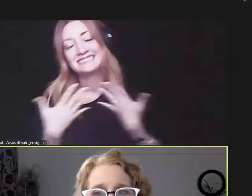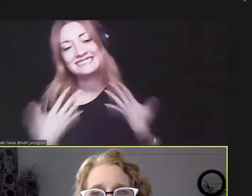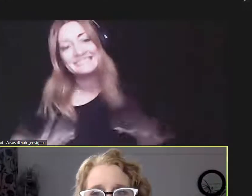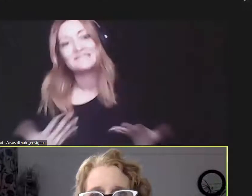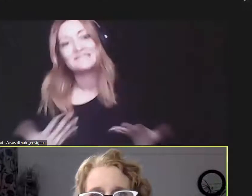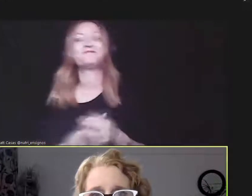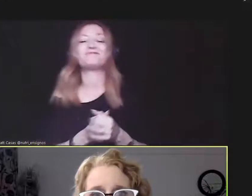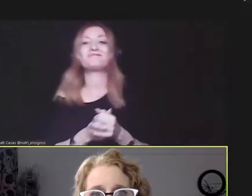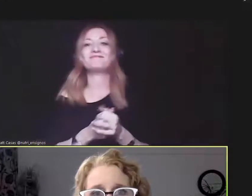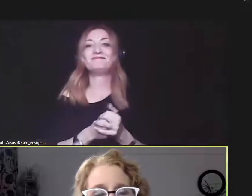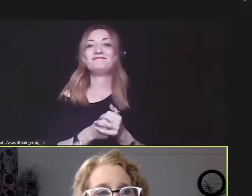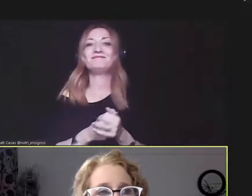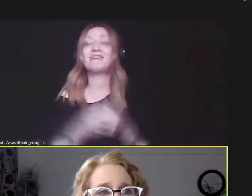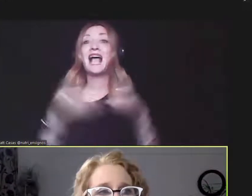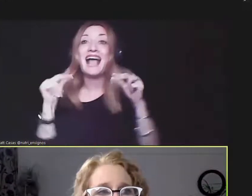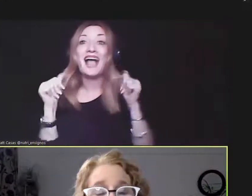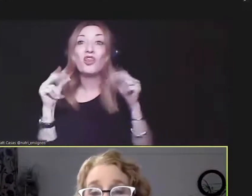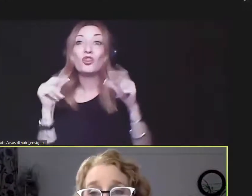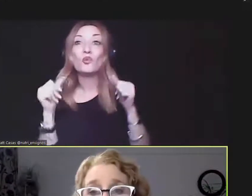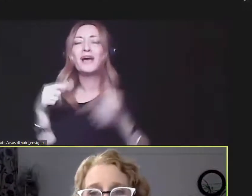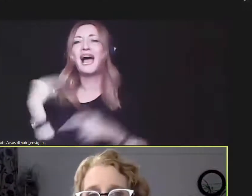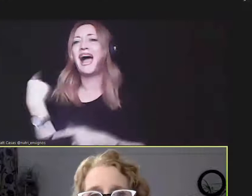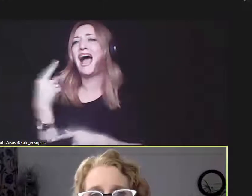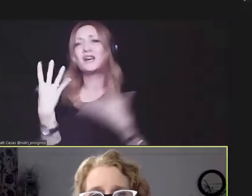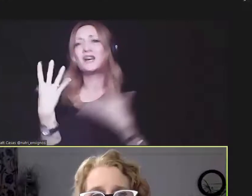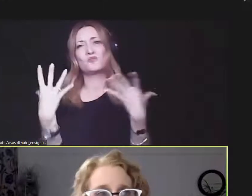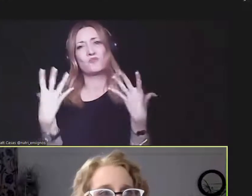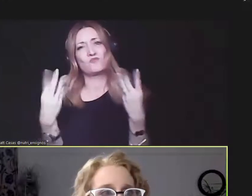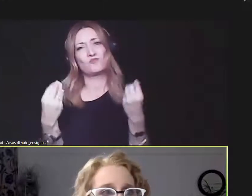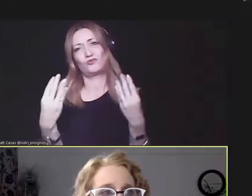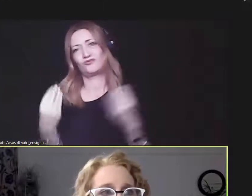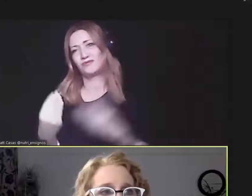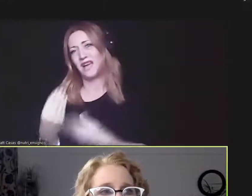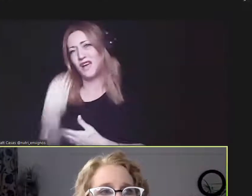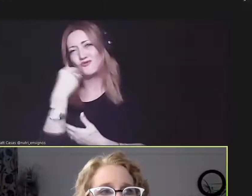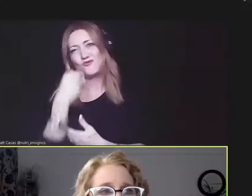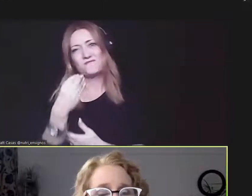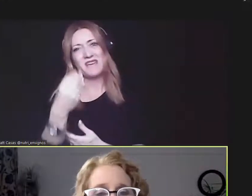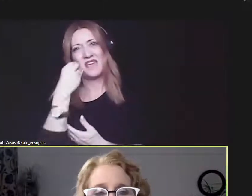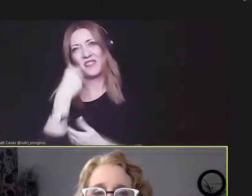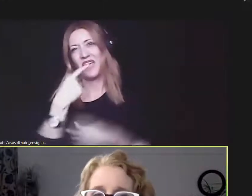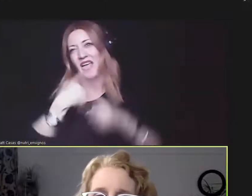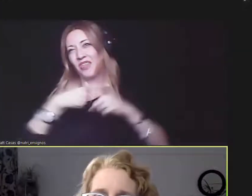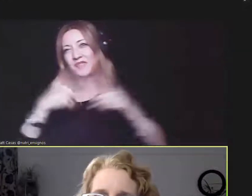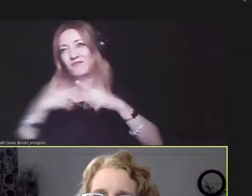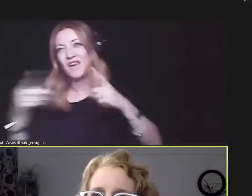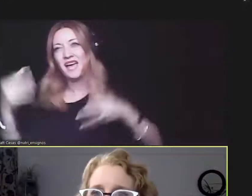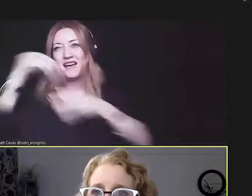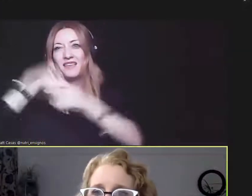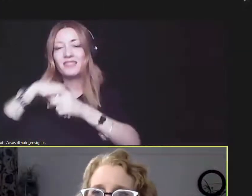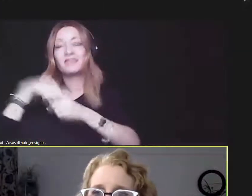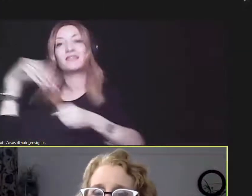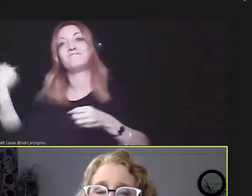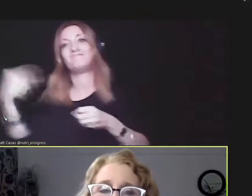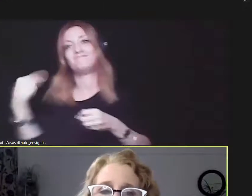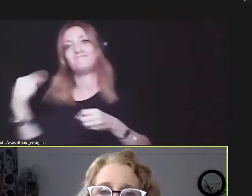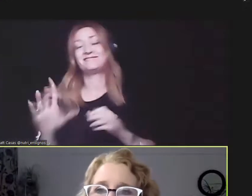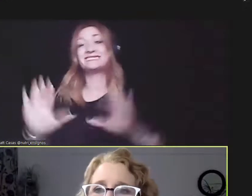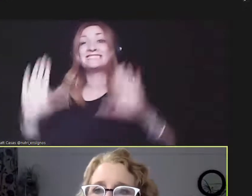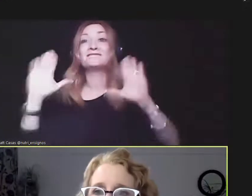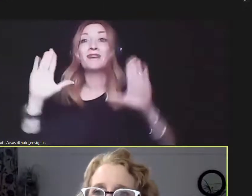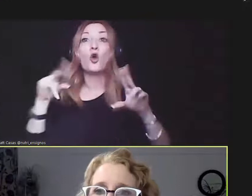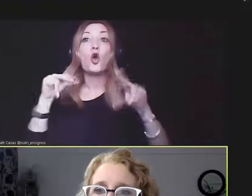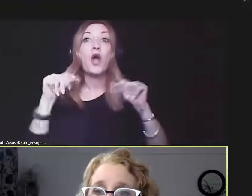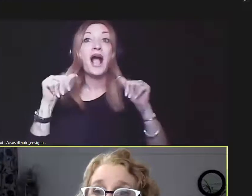upset your gut and your metabolism as well. So if you can reduce sugar,